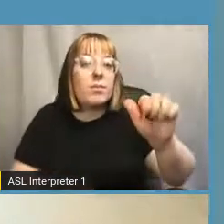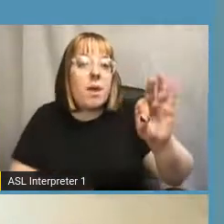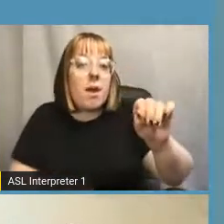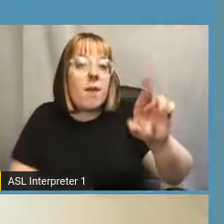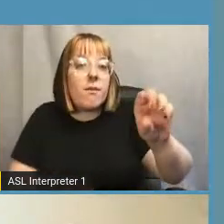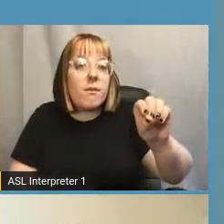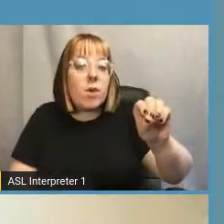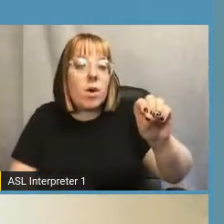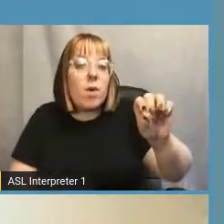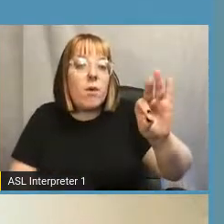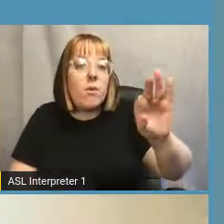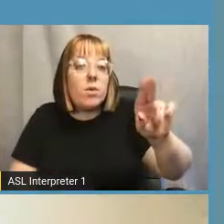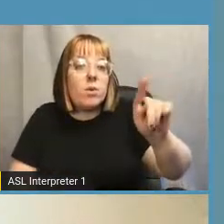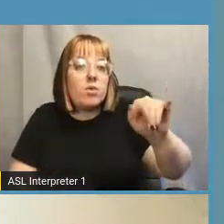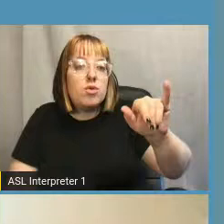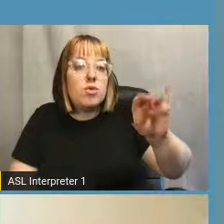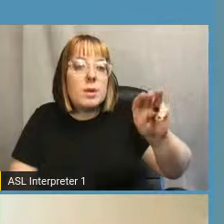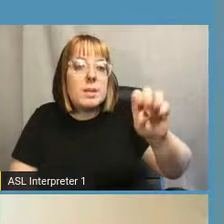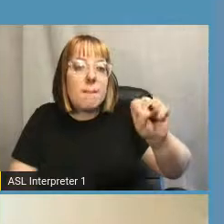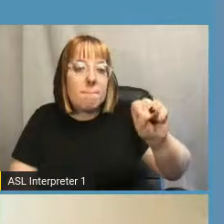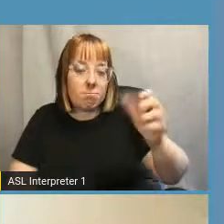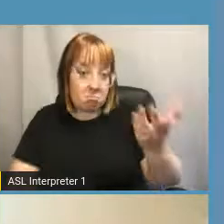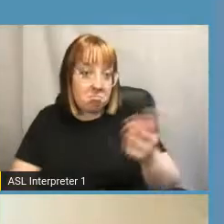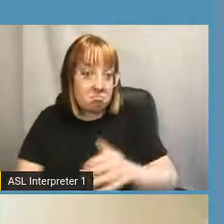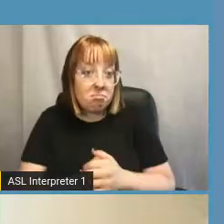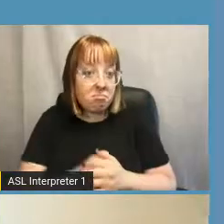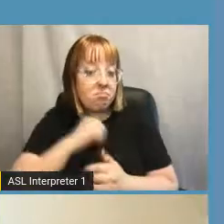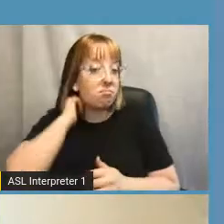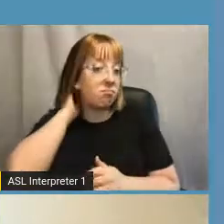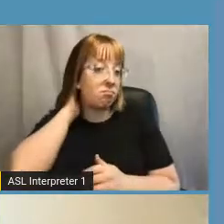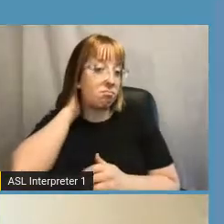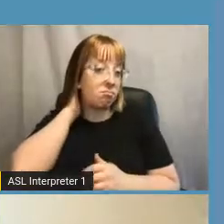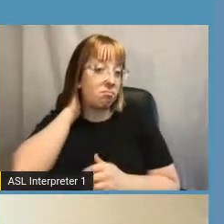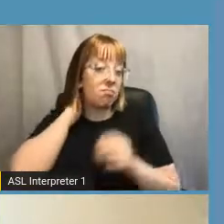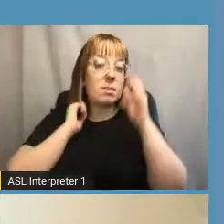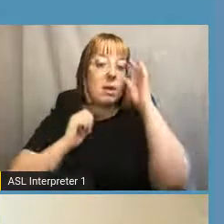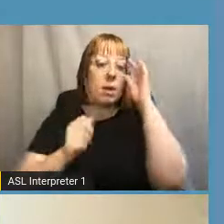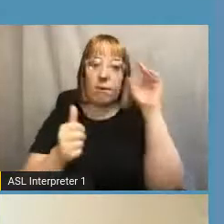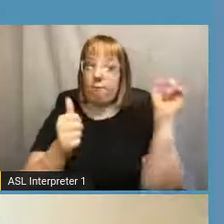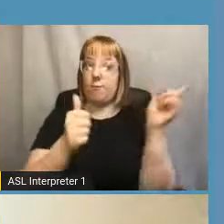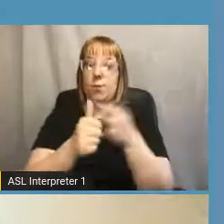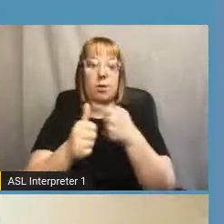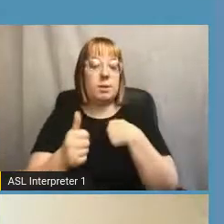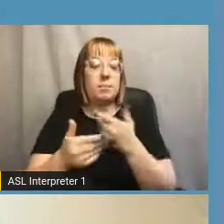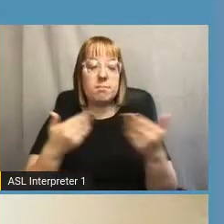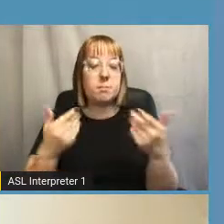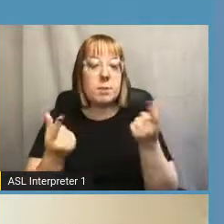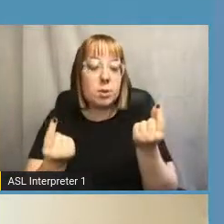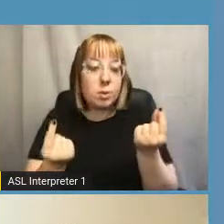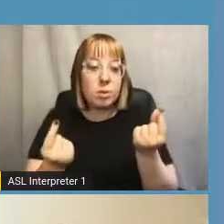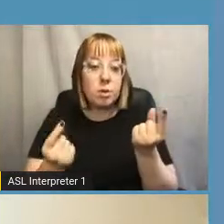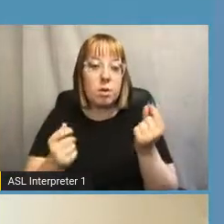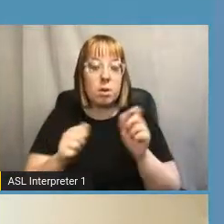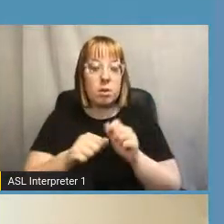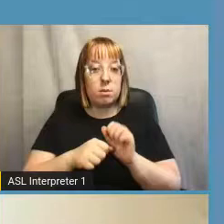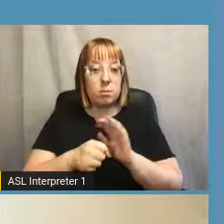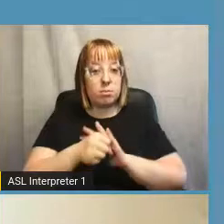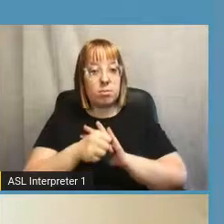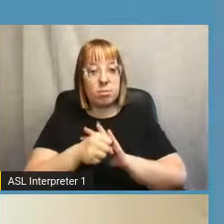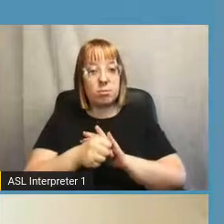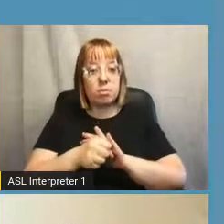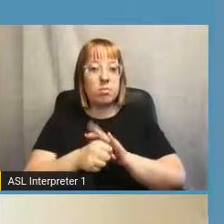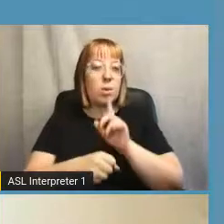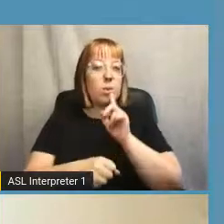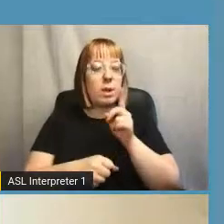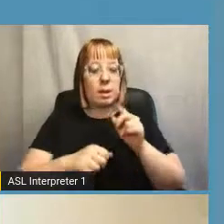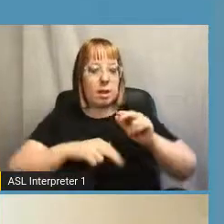Afrofuturist cultural production. And so the very first thing I did when I got the island is that I sort of terraformed